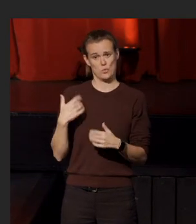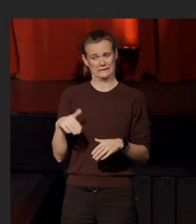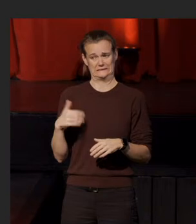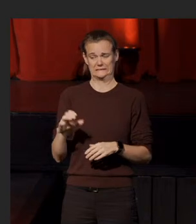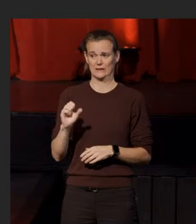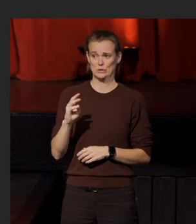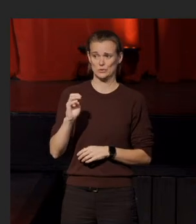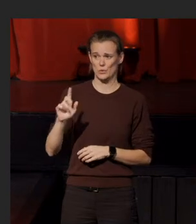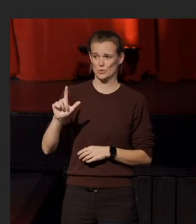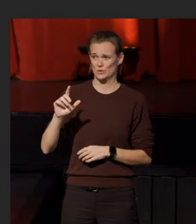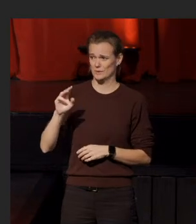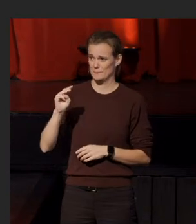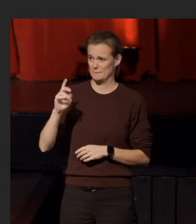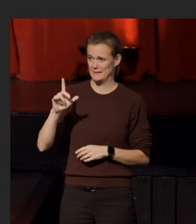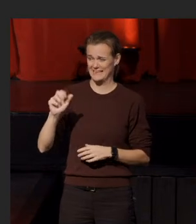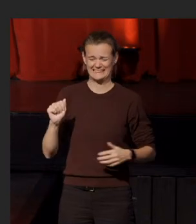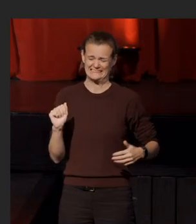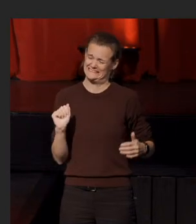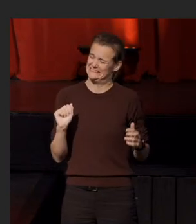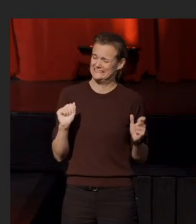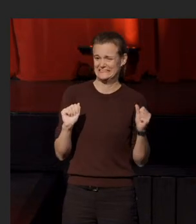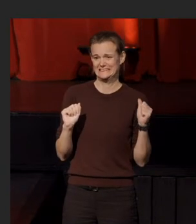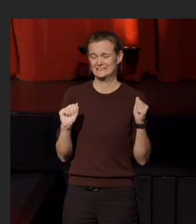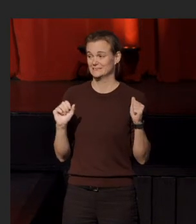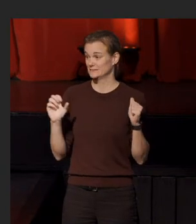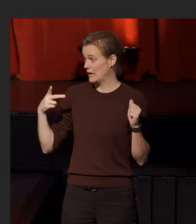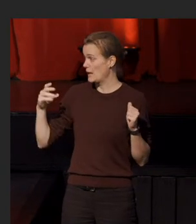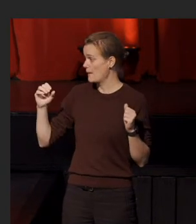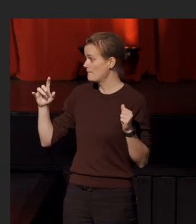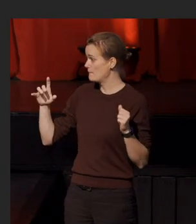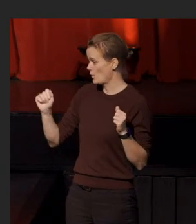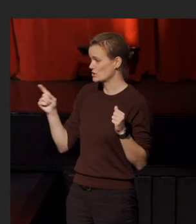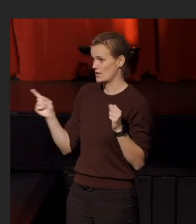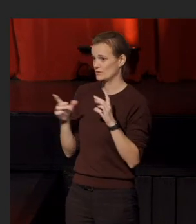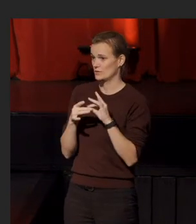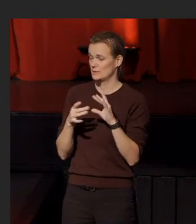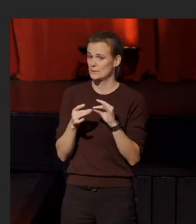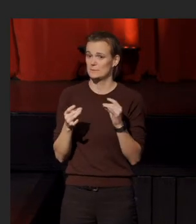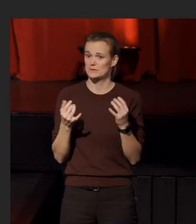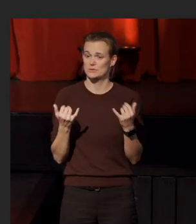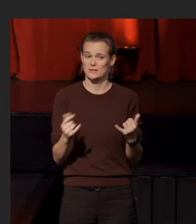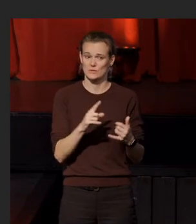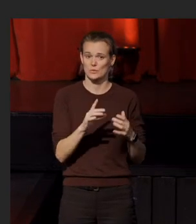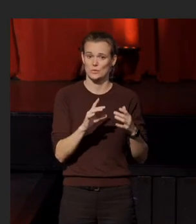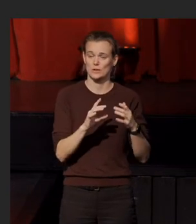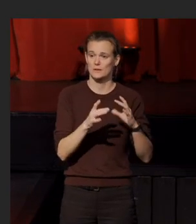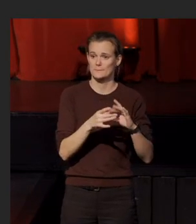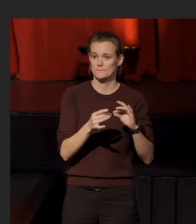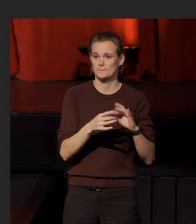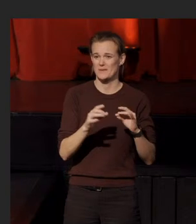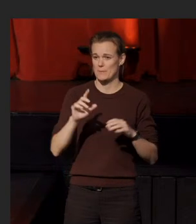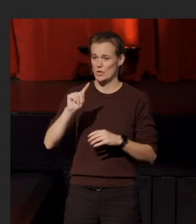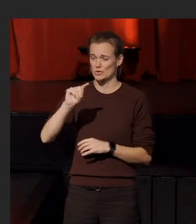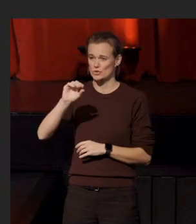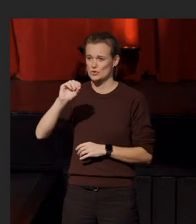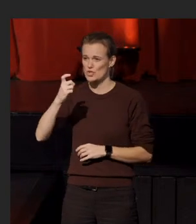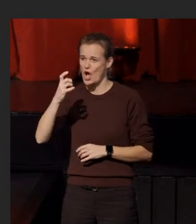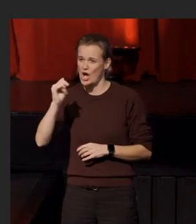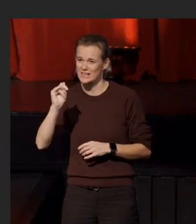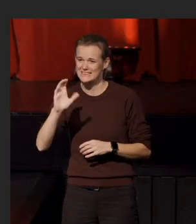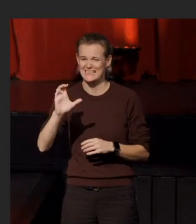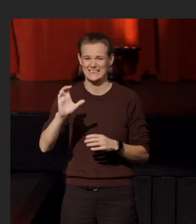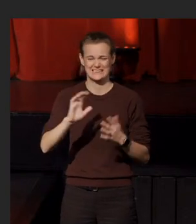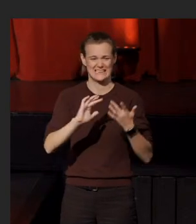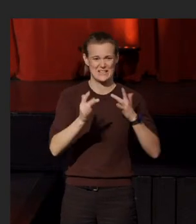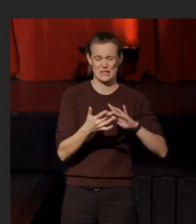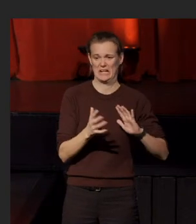what it's doing to our lives. Portia, you referenced at the beginning of your remarks, I heard about the toxic kind of dark side of all